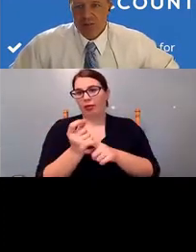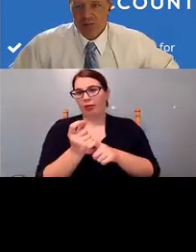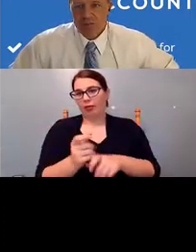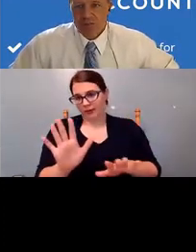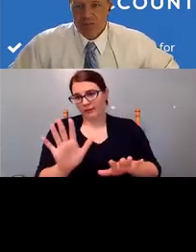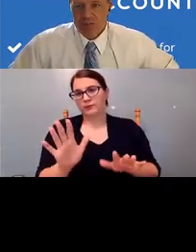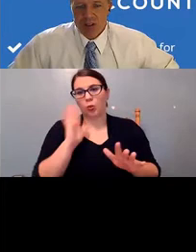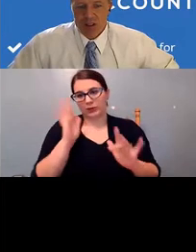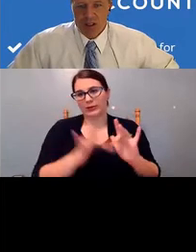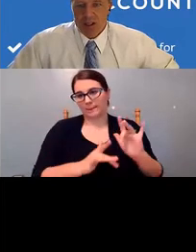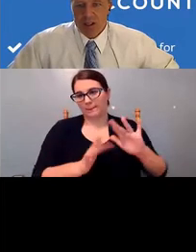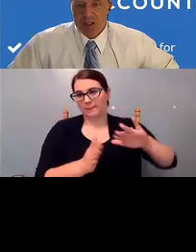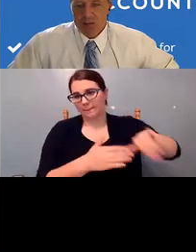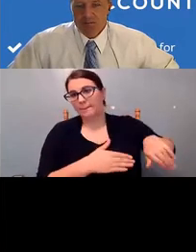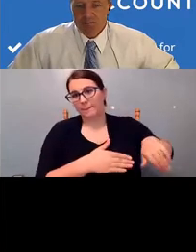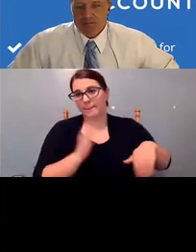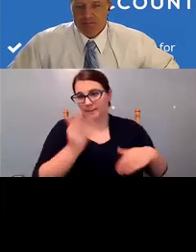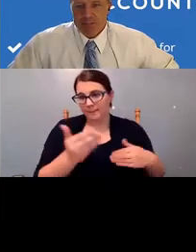year.